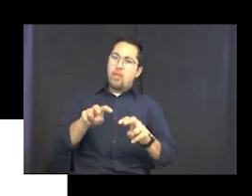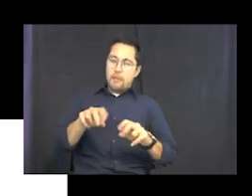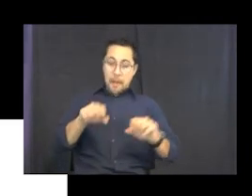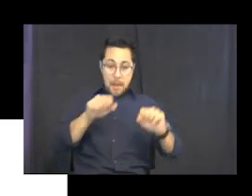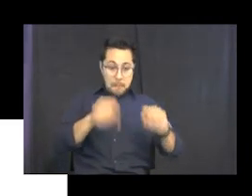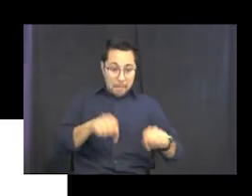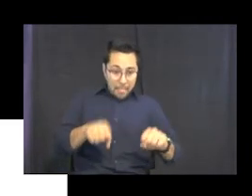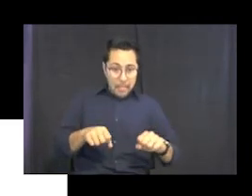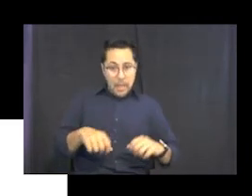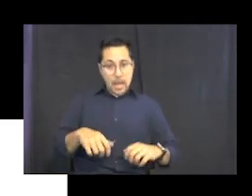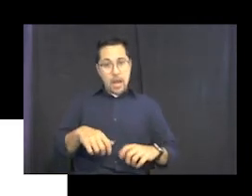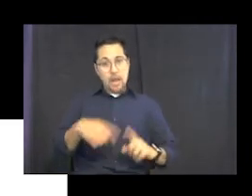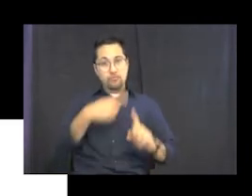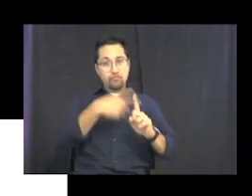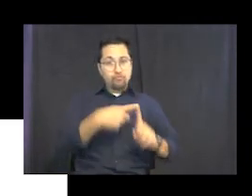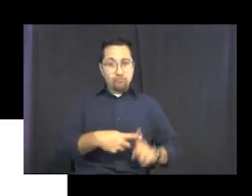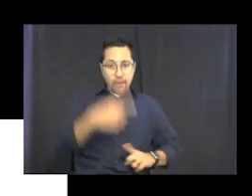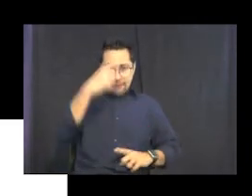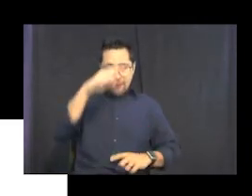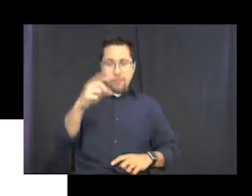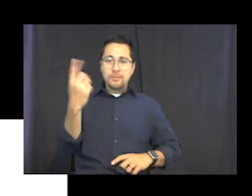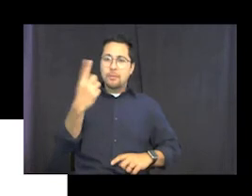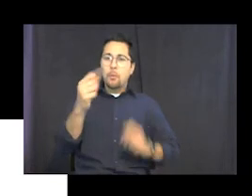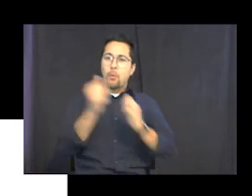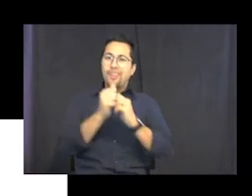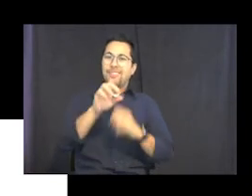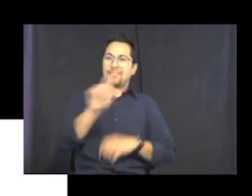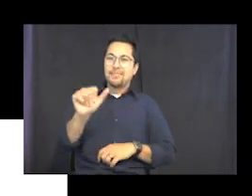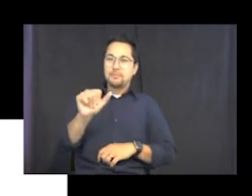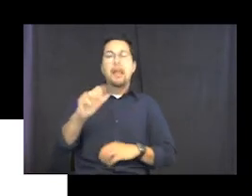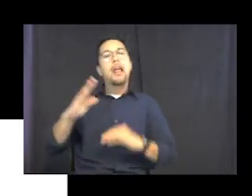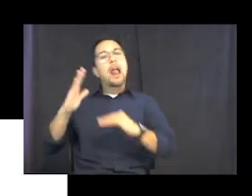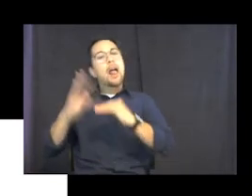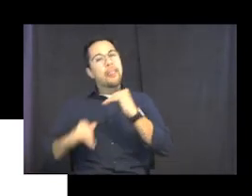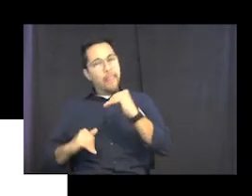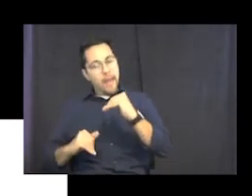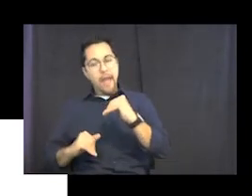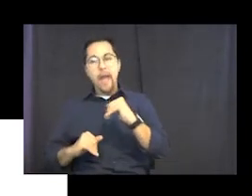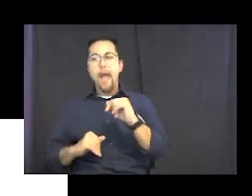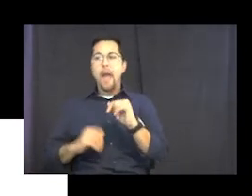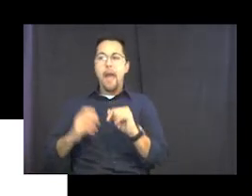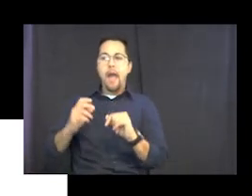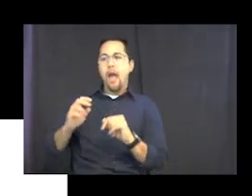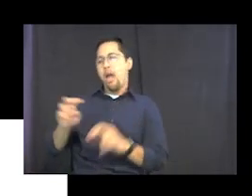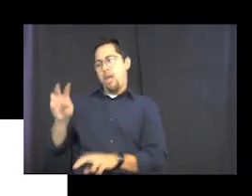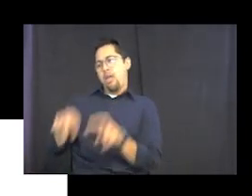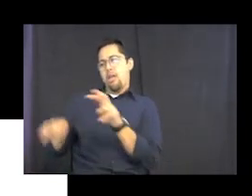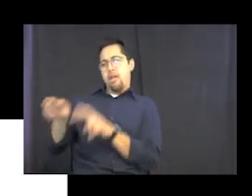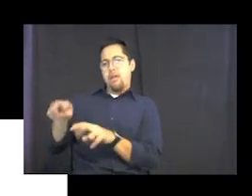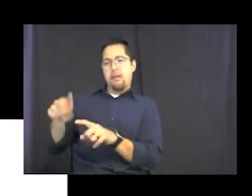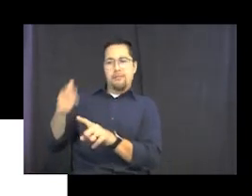strengths of somebody with a disability, rather than seeing them weak,